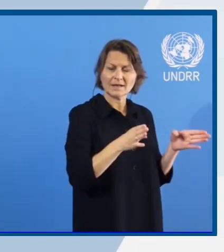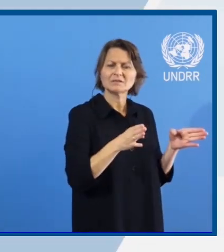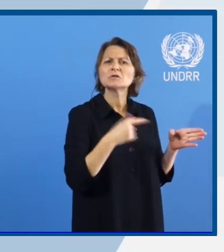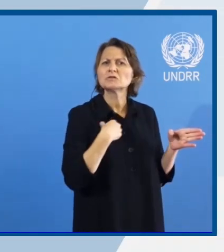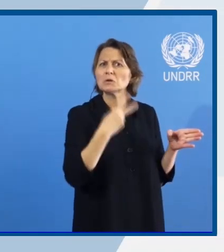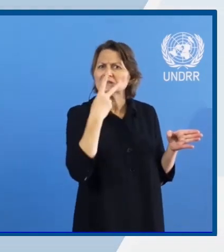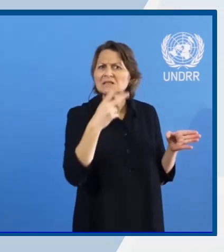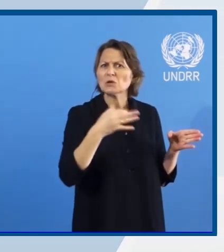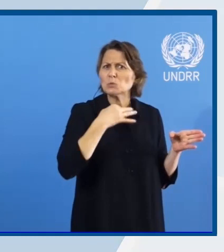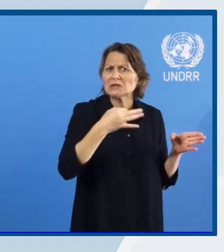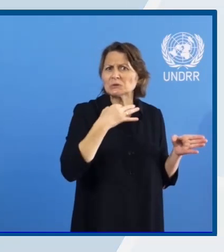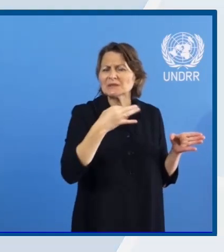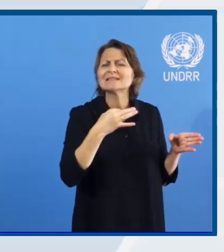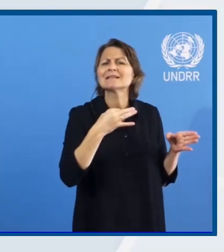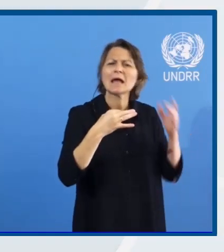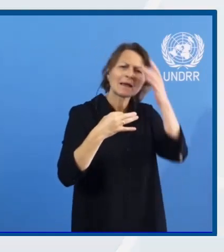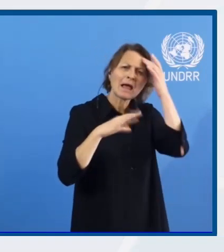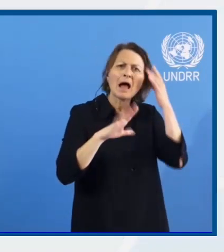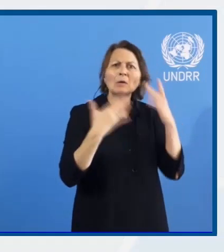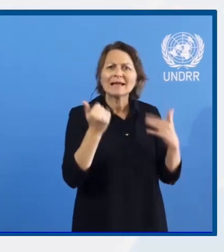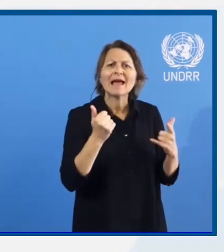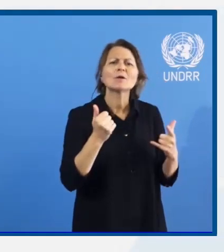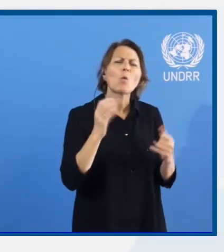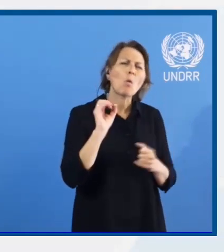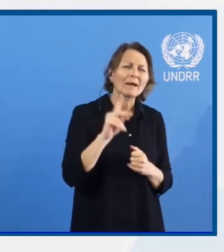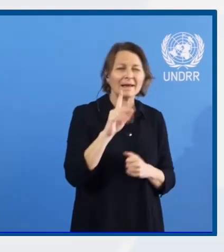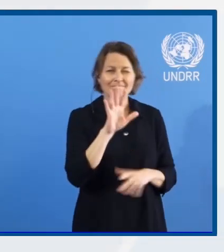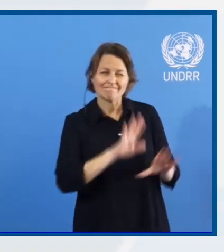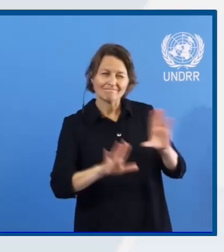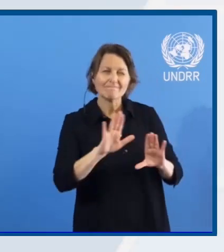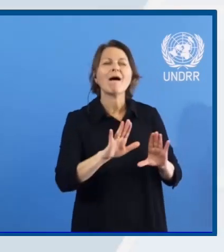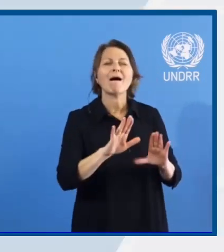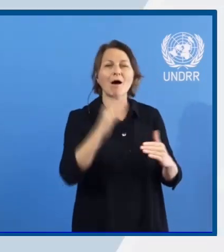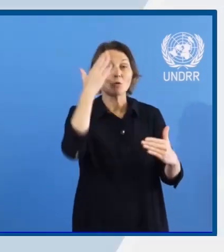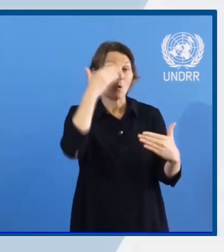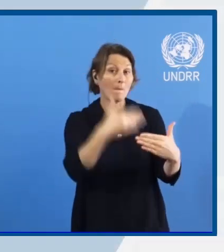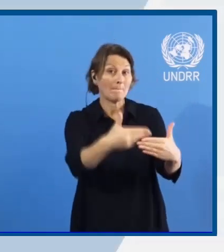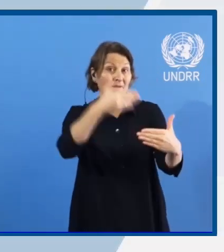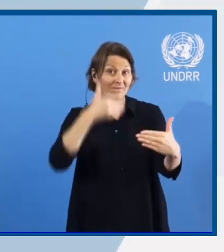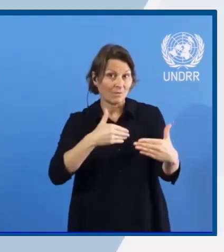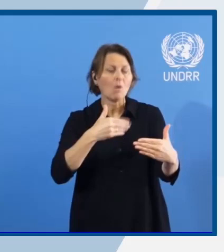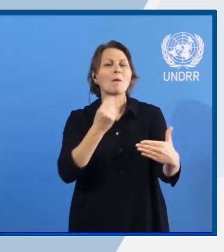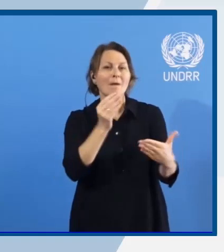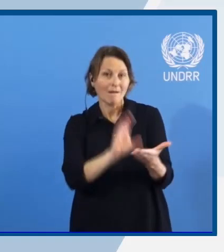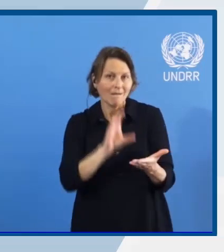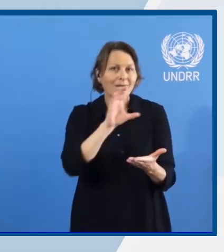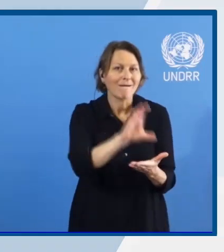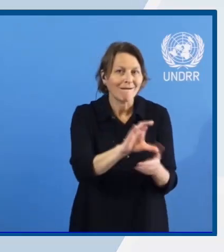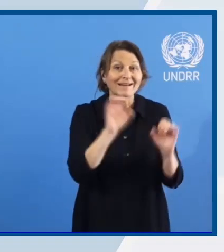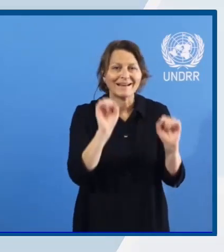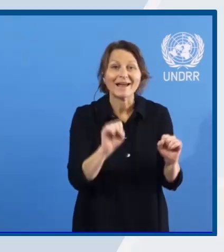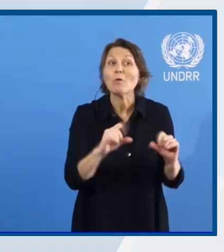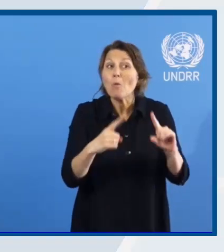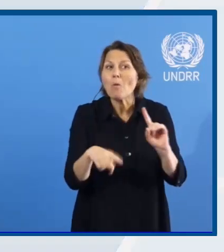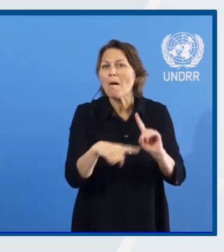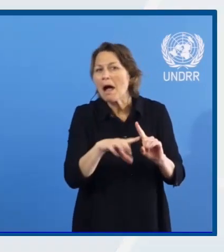investments, and what are some incentives maybe that can be provided to interested private sectors?